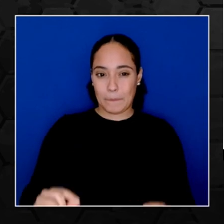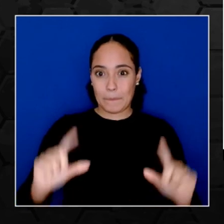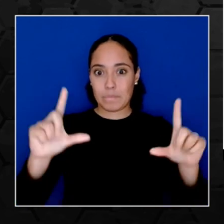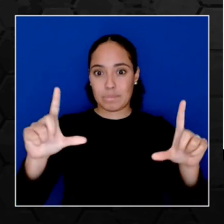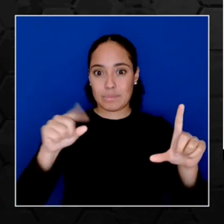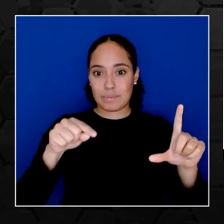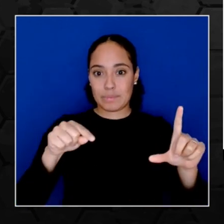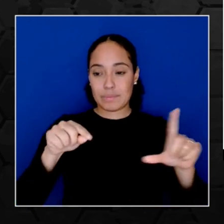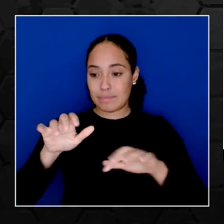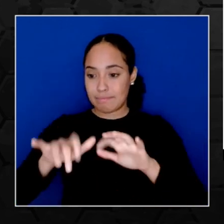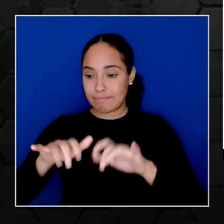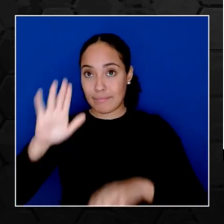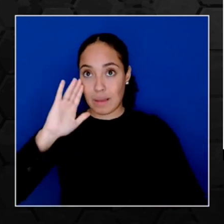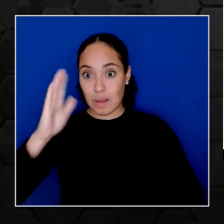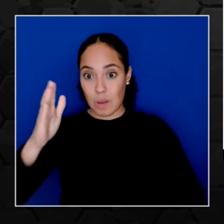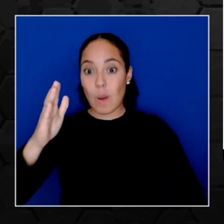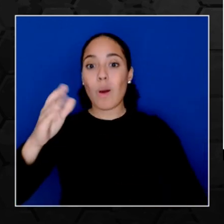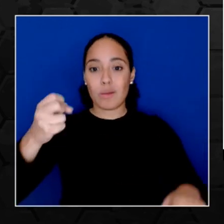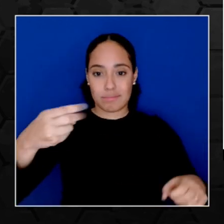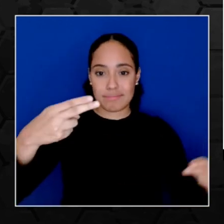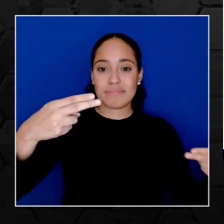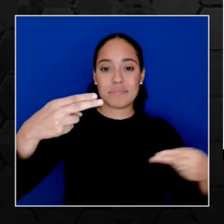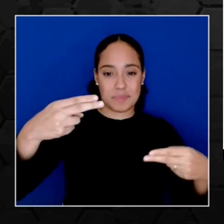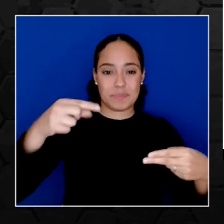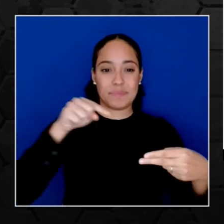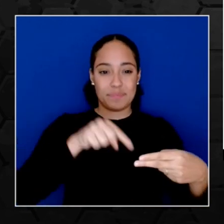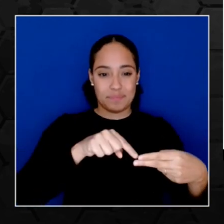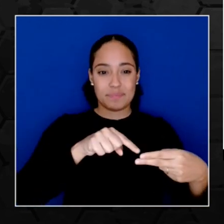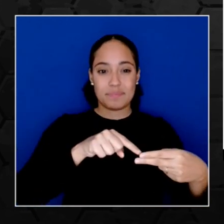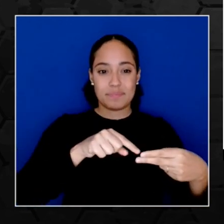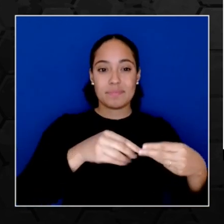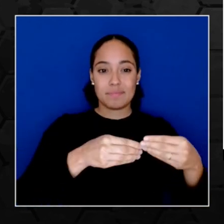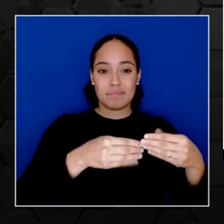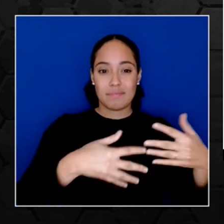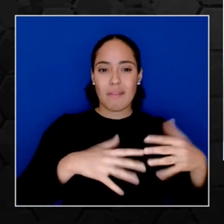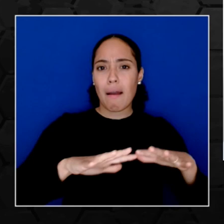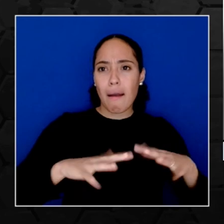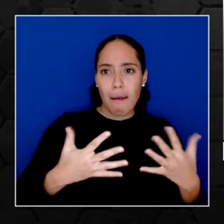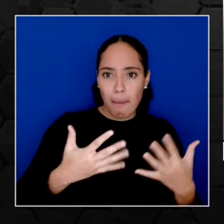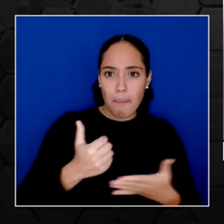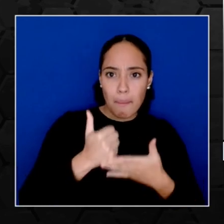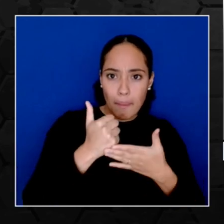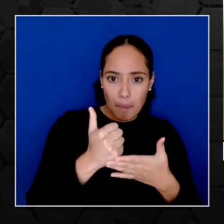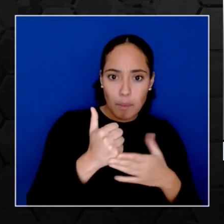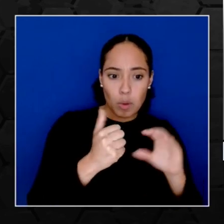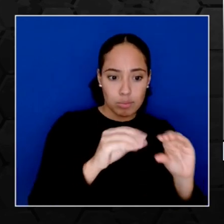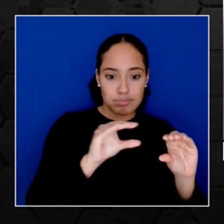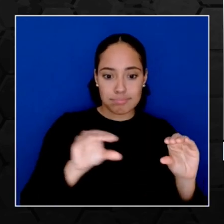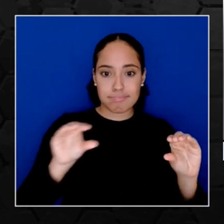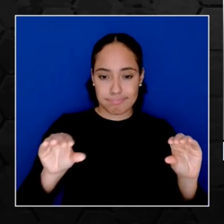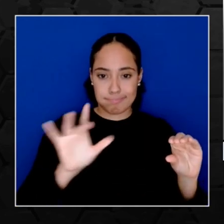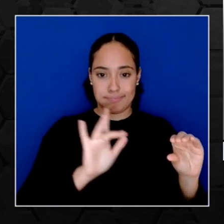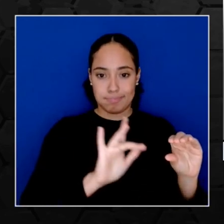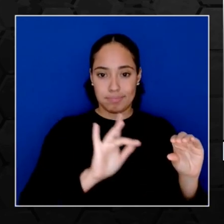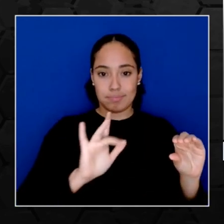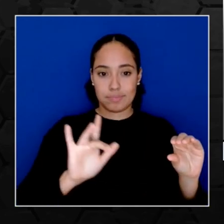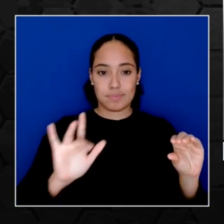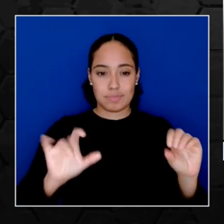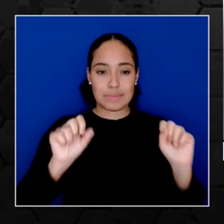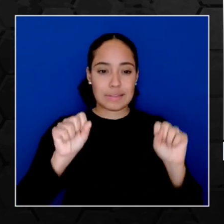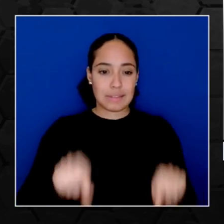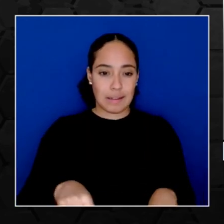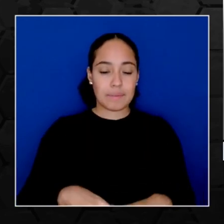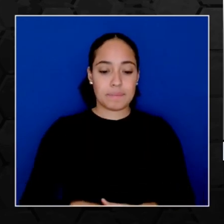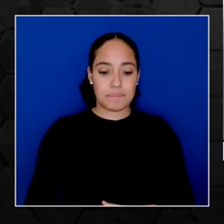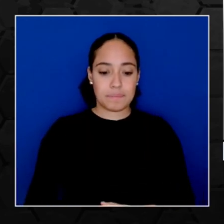Yes. And here you go. Hello, how can I help you? Services, departments, and more info. So this is how you can connect